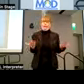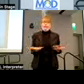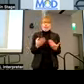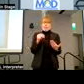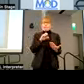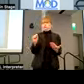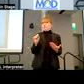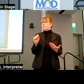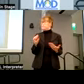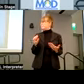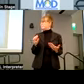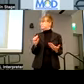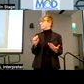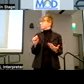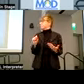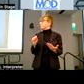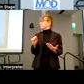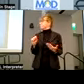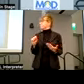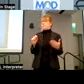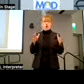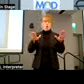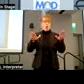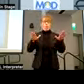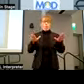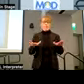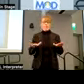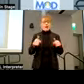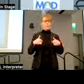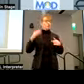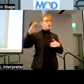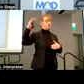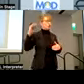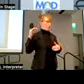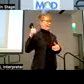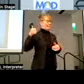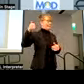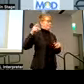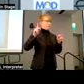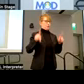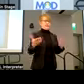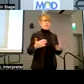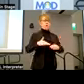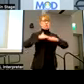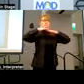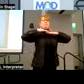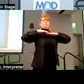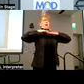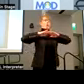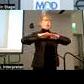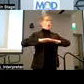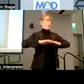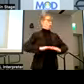am going to lower this one second, because I'm probably the shortest person, and I don't want to stand on tiptoes for the presentation.